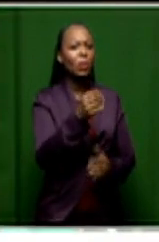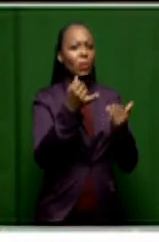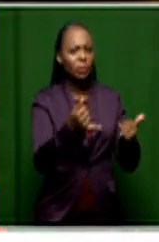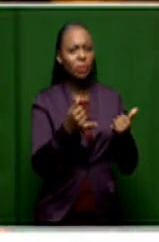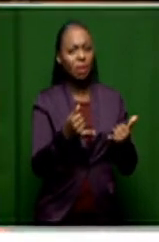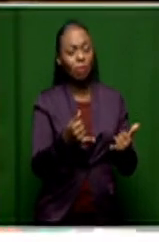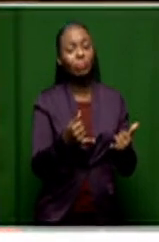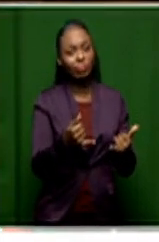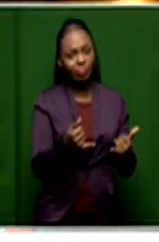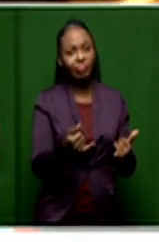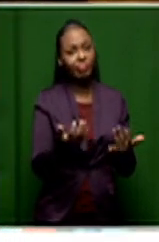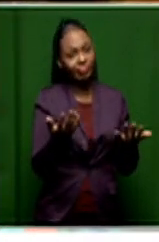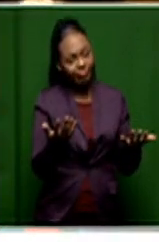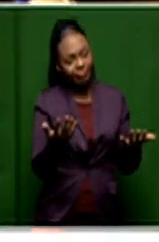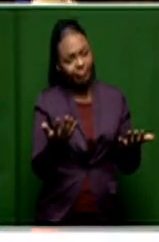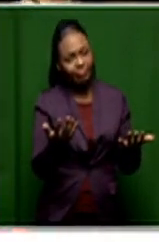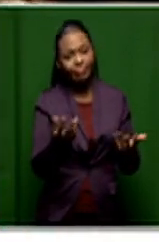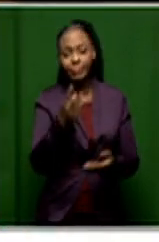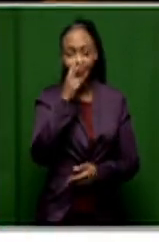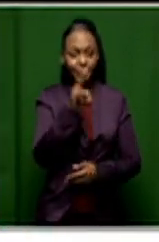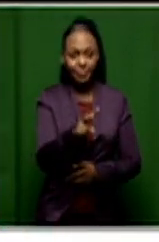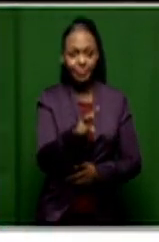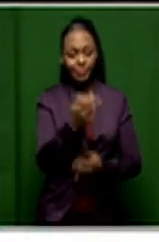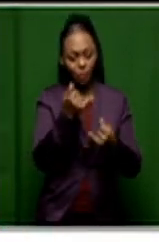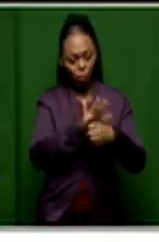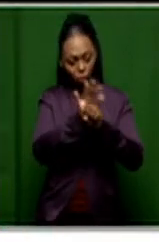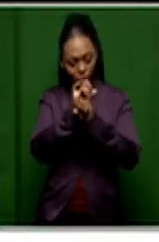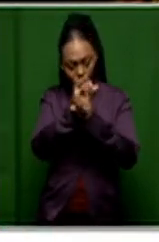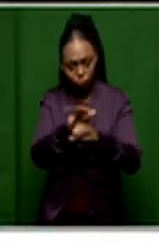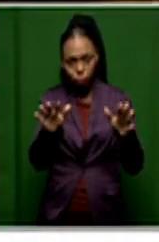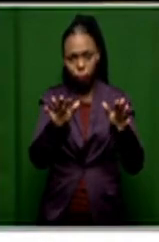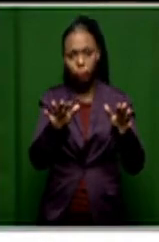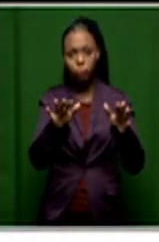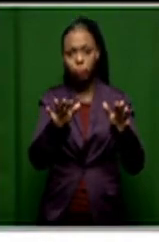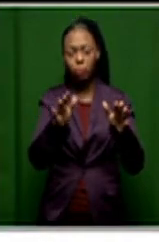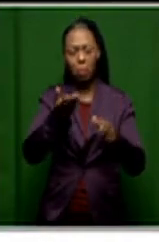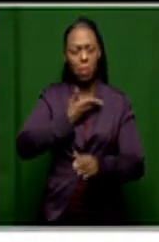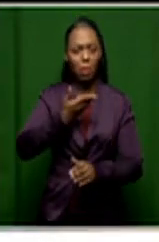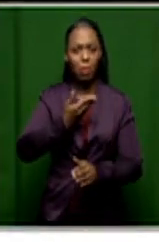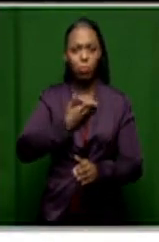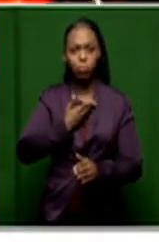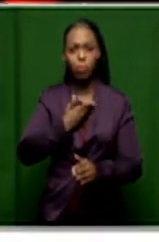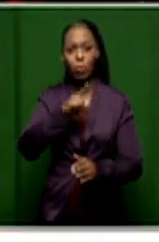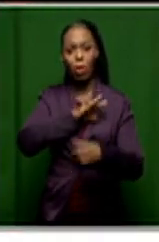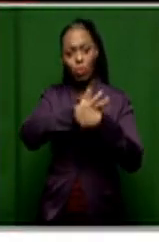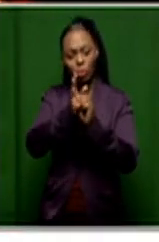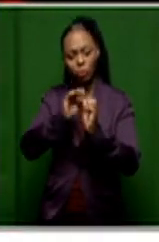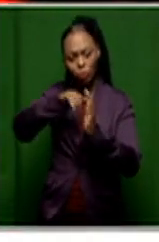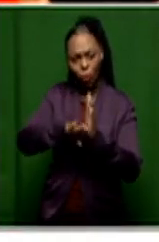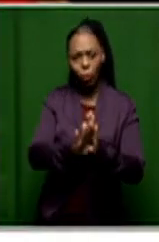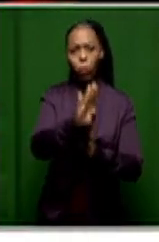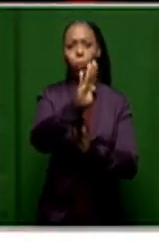faced with a situation whereby we're seeing that uptick in COVID-19 infections once more, and doubts creeping